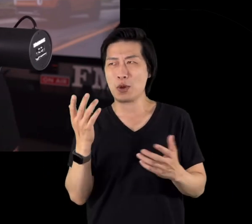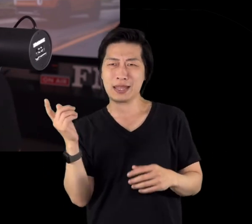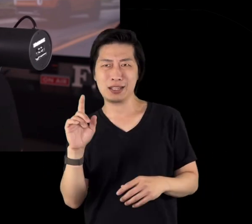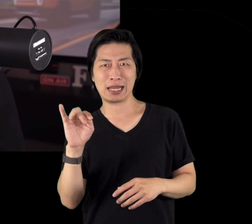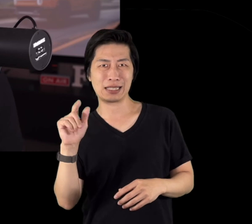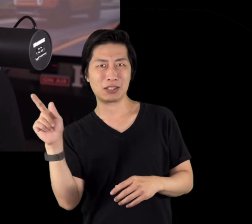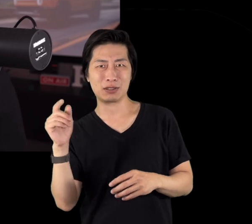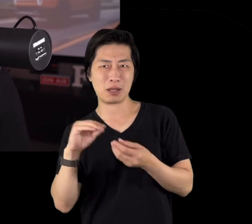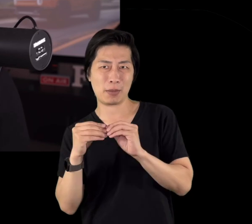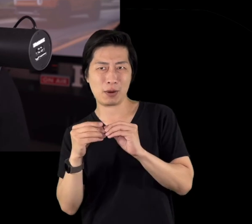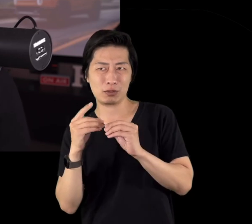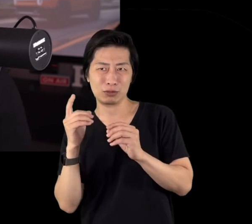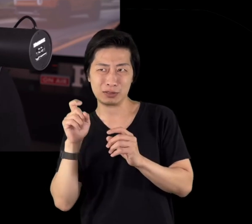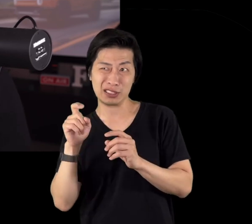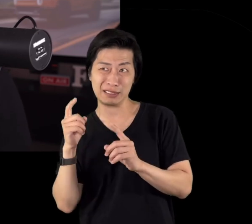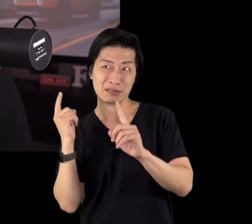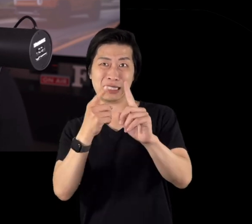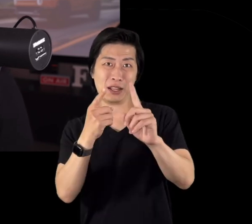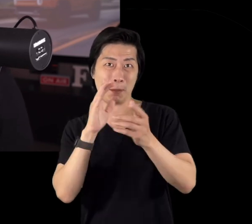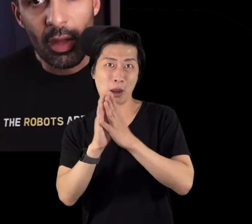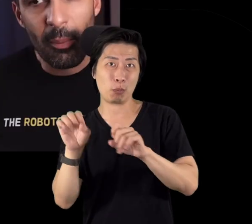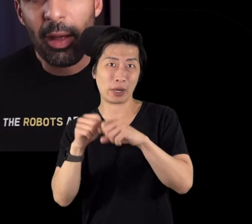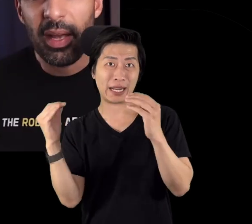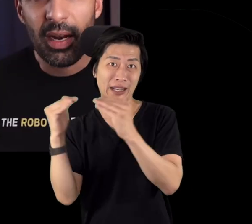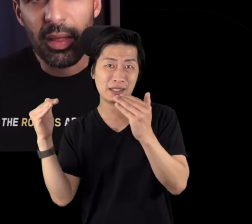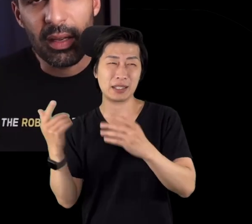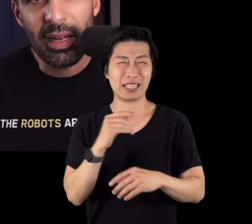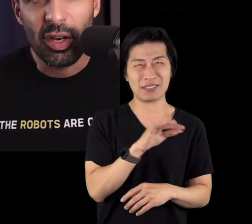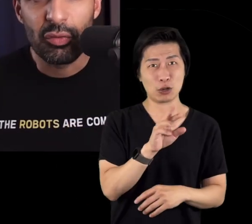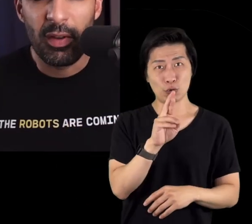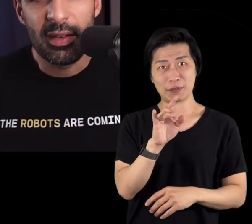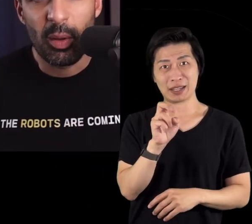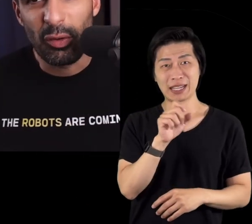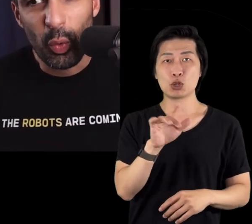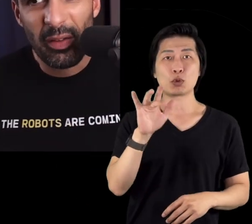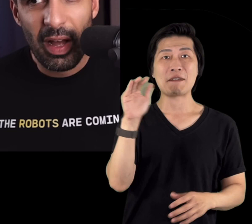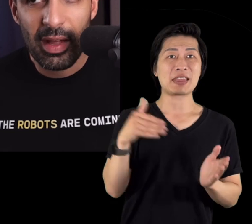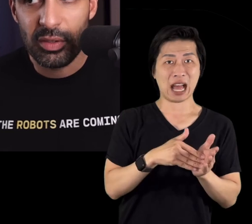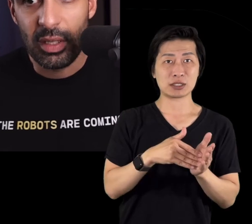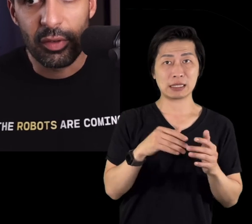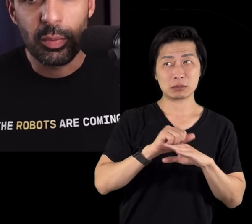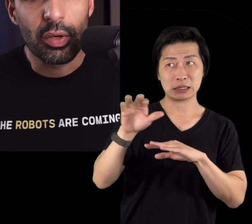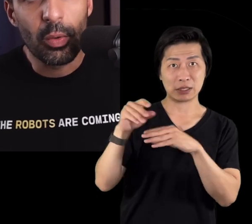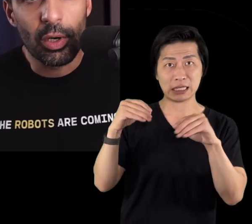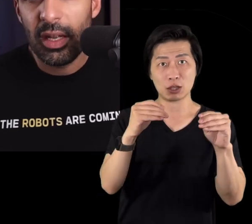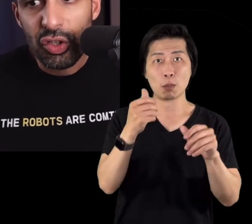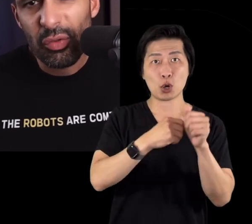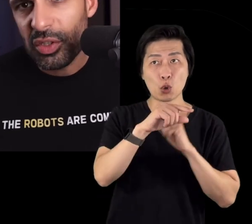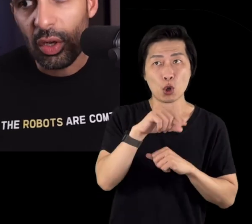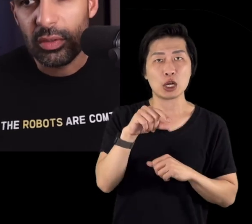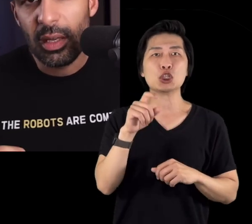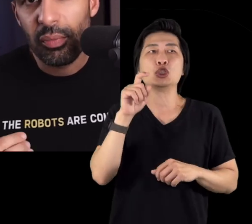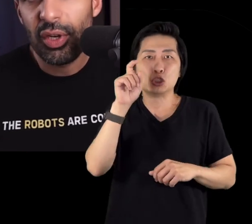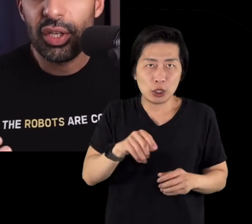like Tesla and what number they reached to really become break even, in my opinion, I think as long as Rivian gets to about 25,000 deliveries per quarter, it